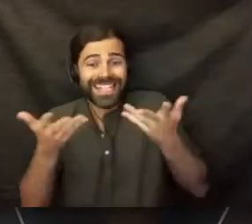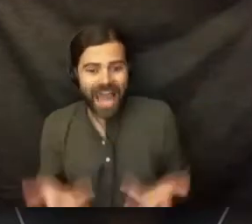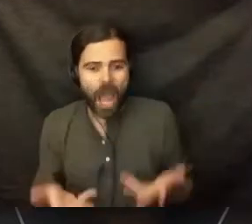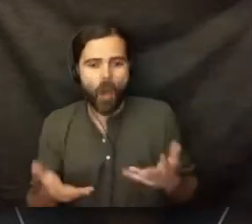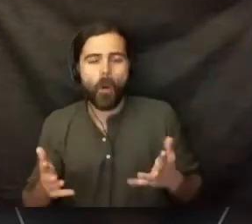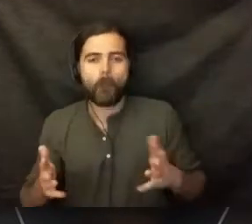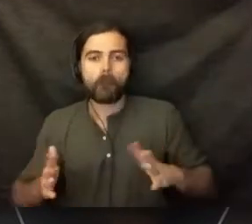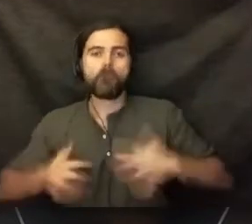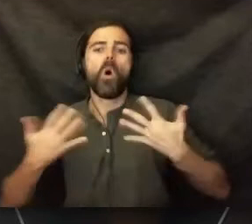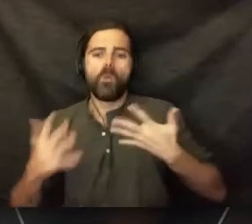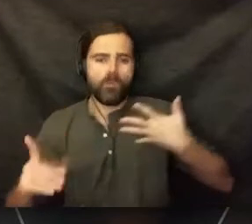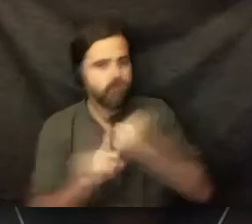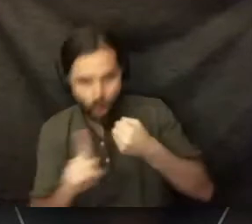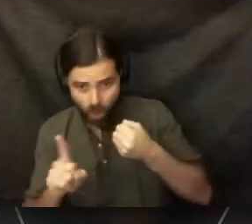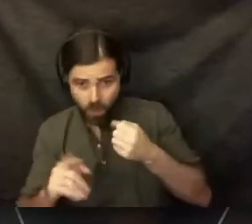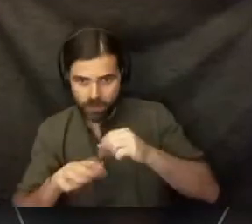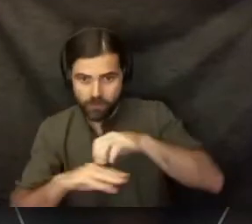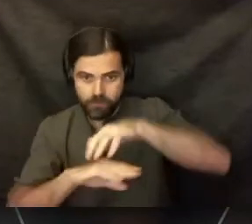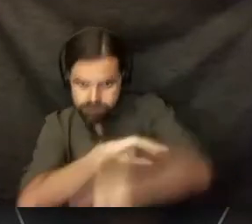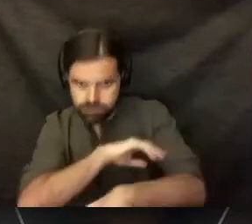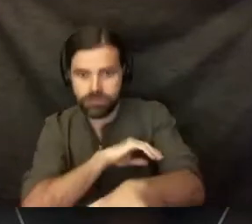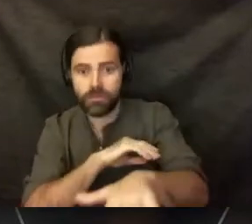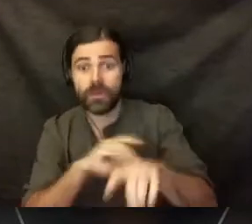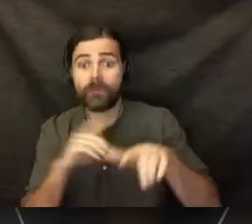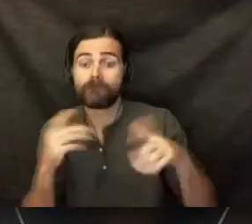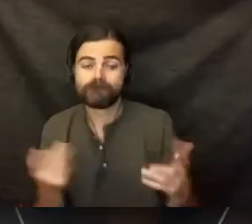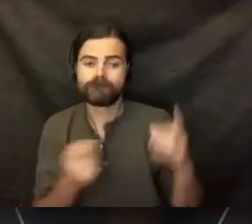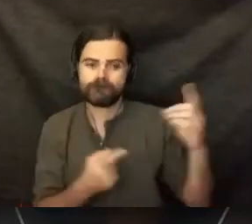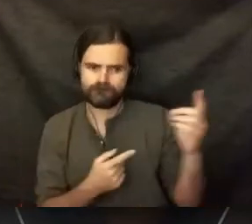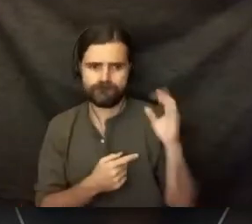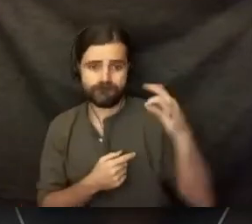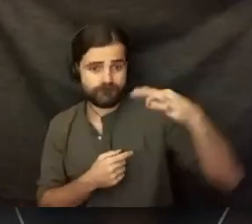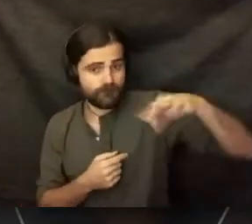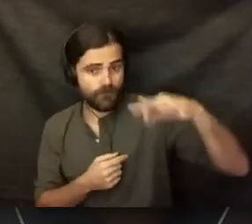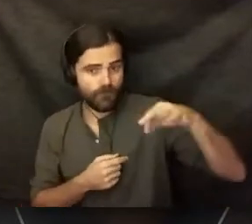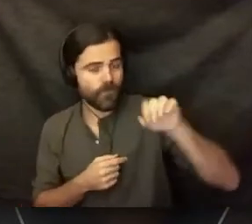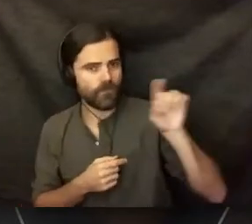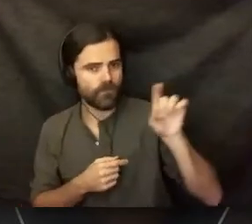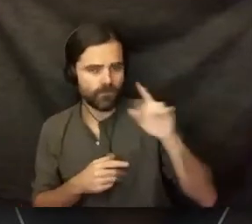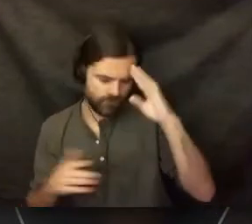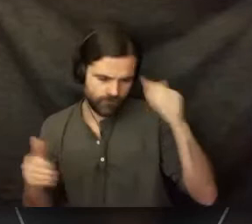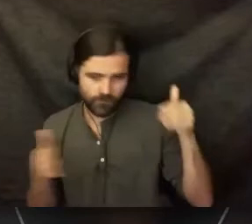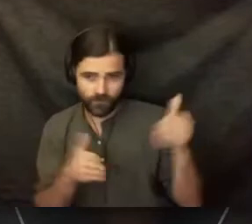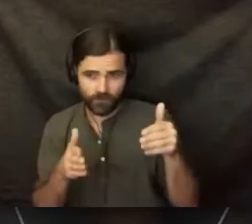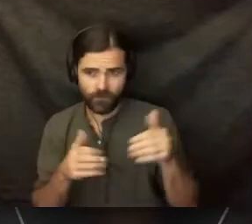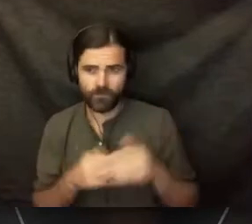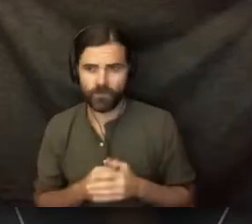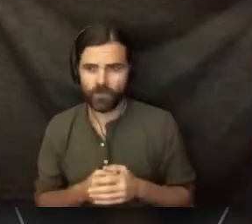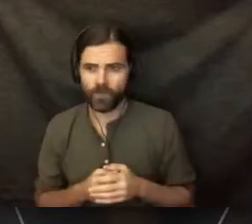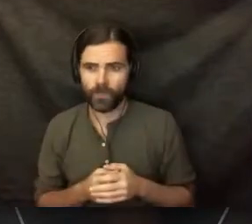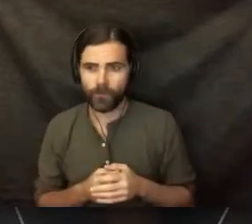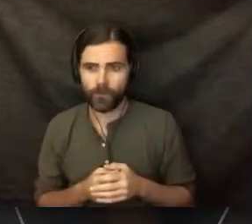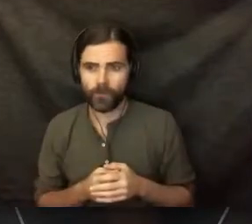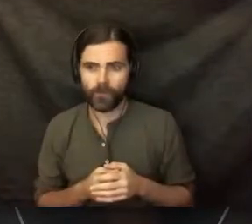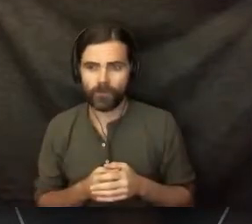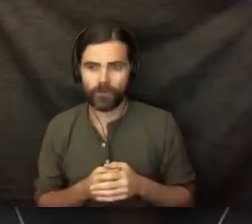one crisis leads to another. They're not isolatable or single actor orientated, nor is there some one single villain.